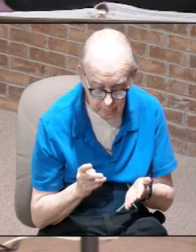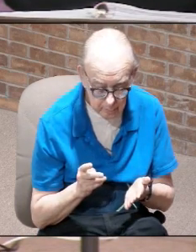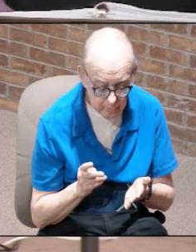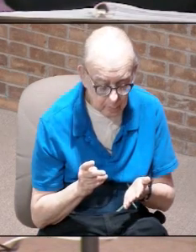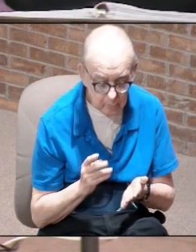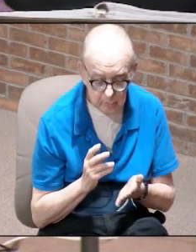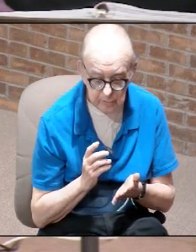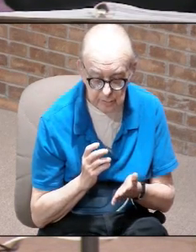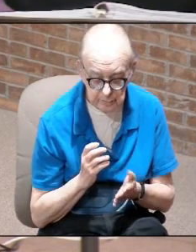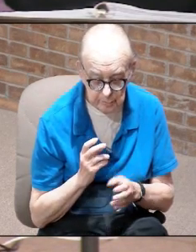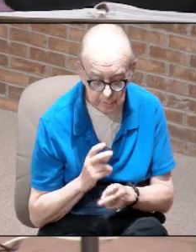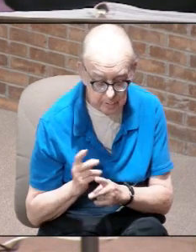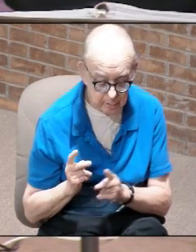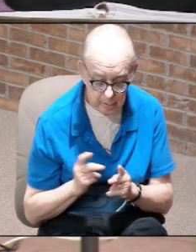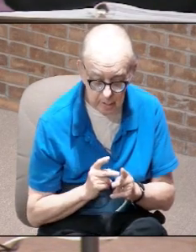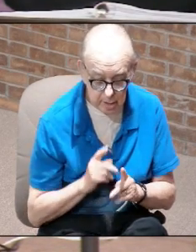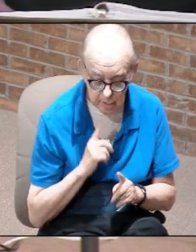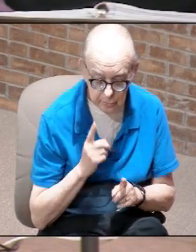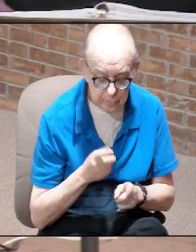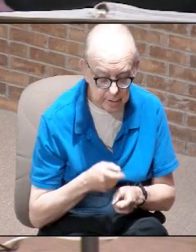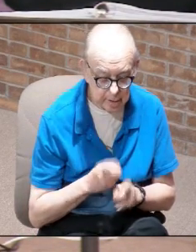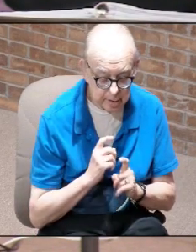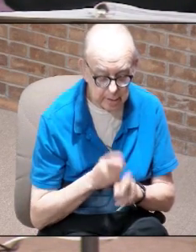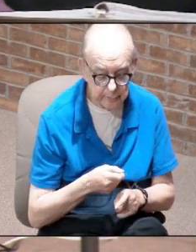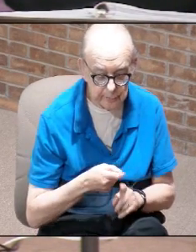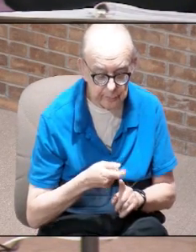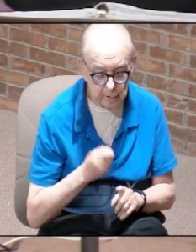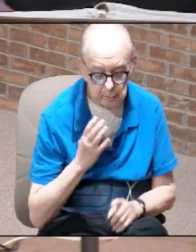together, it's a gift from God.